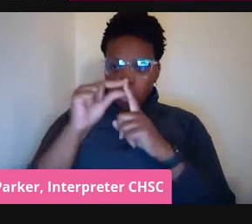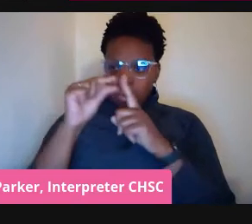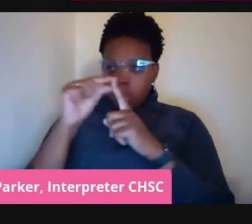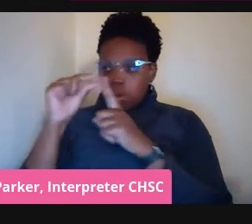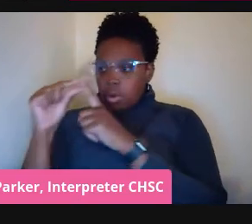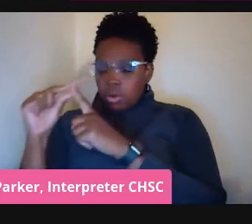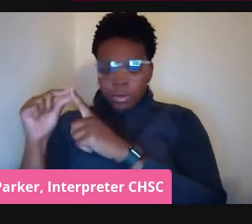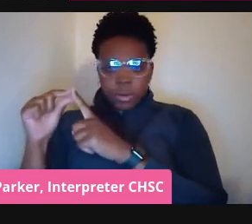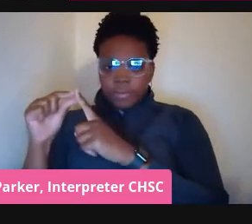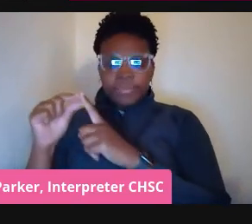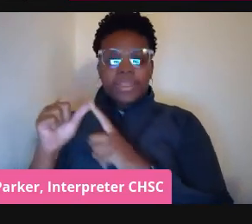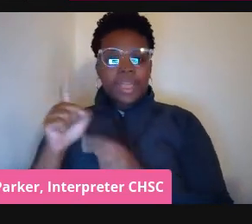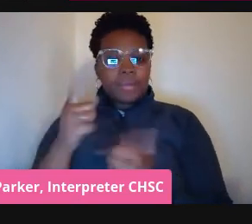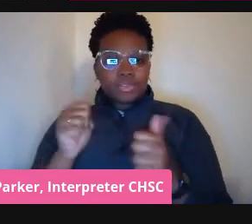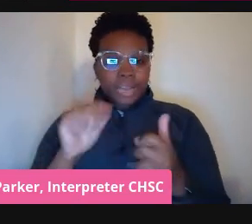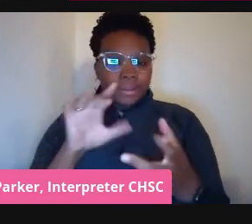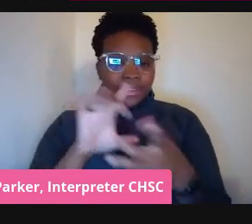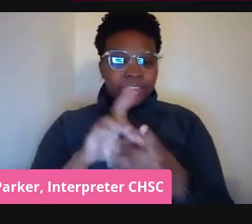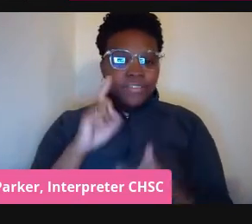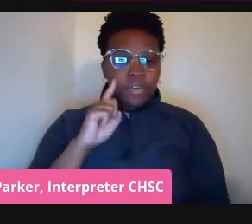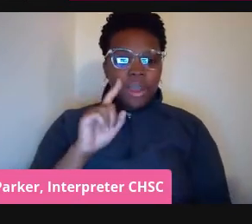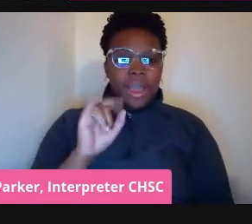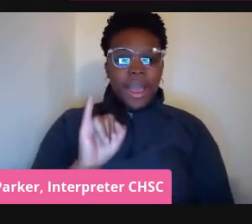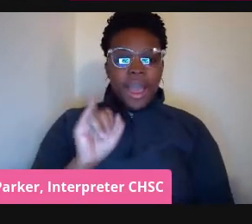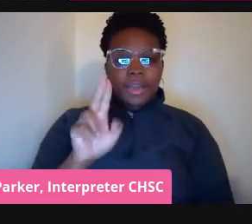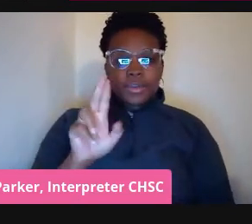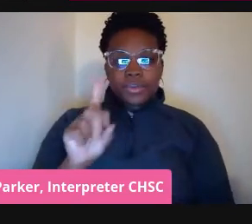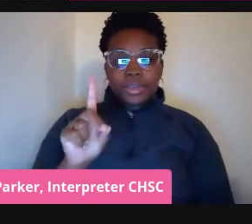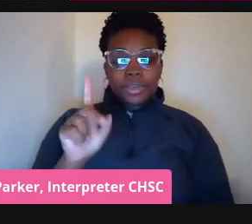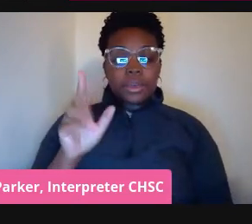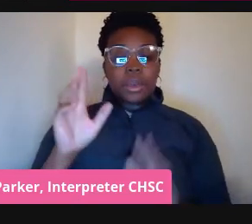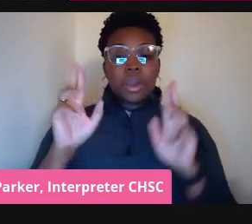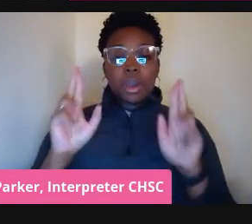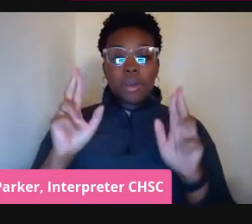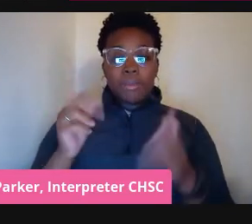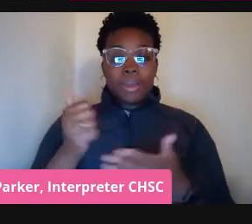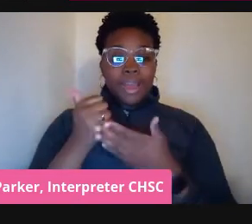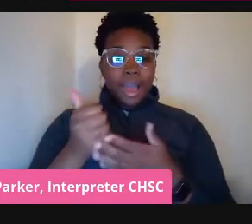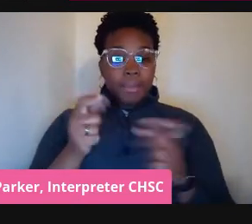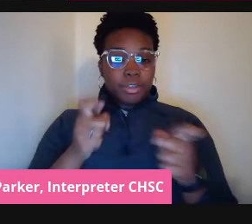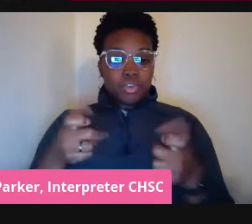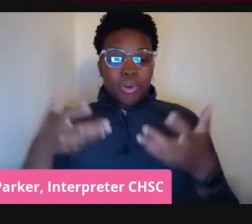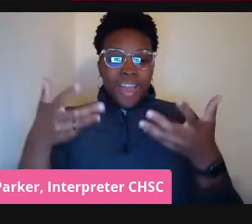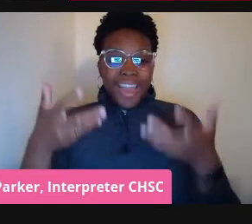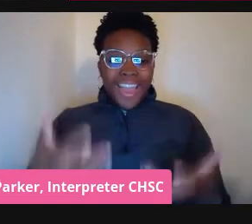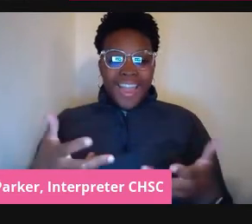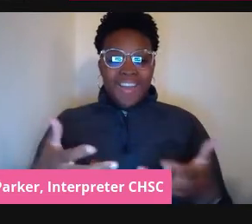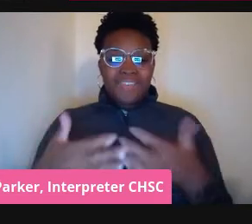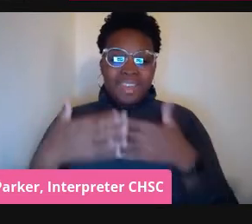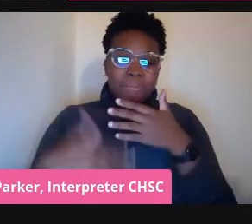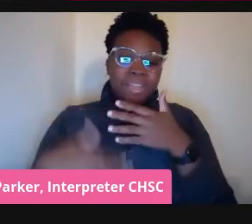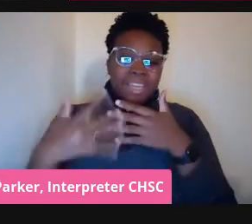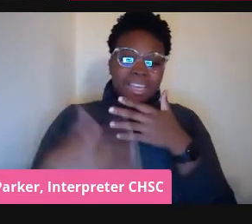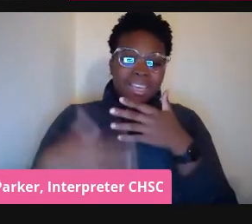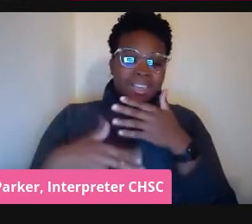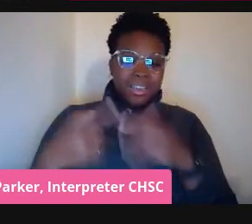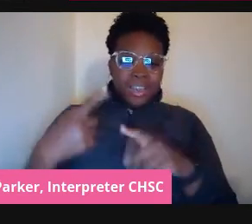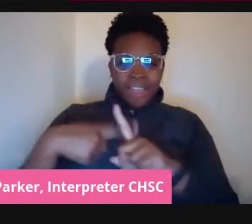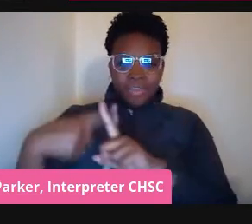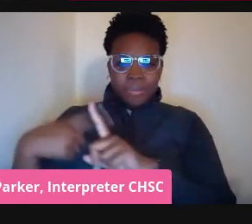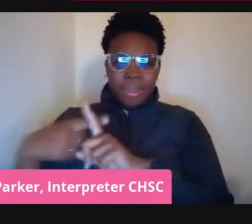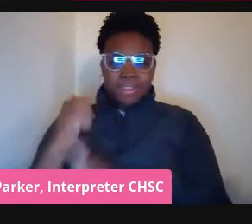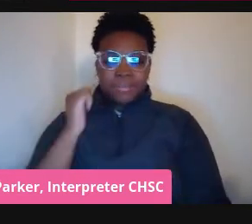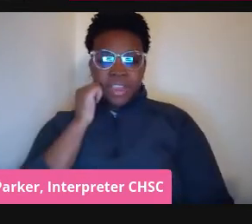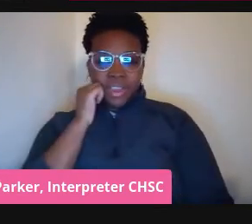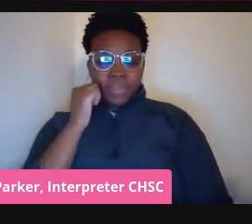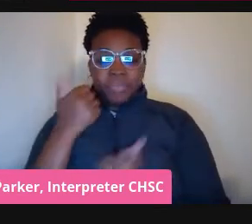fit for an IUD and I was hoping that would help control heavy bleeding every month. And when I tried to get fitted for the